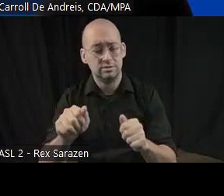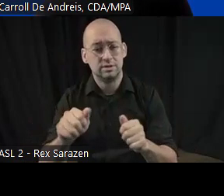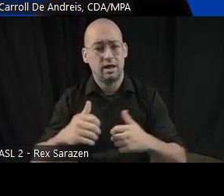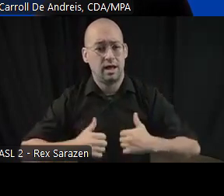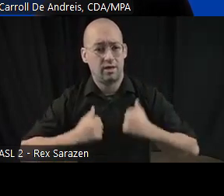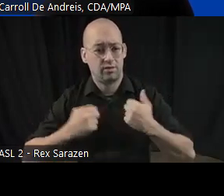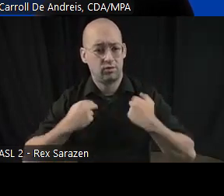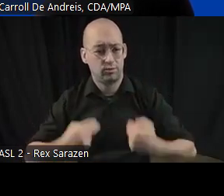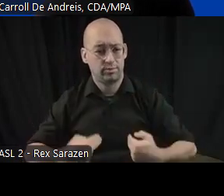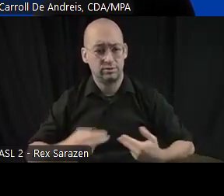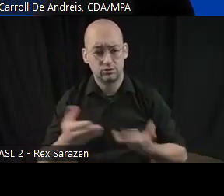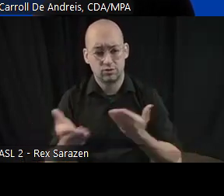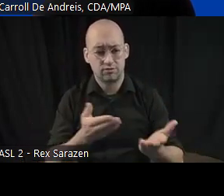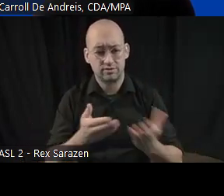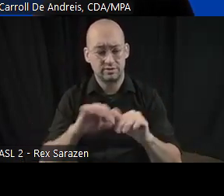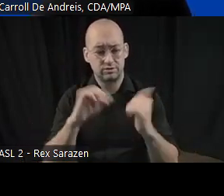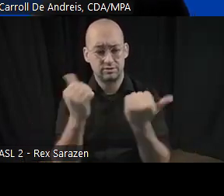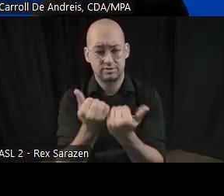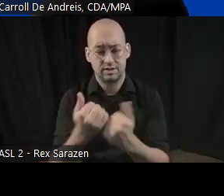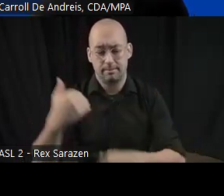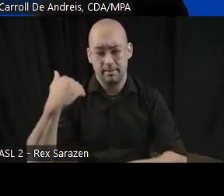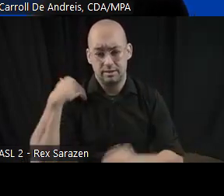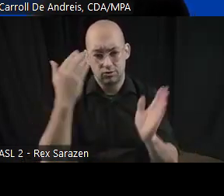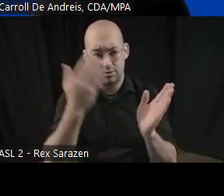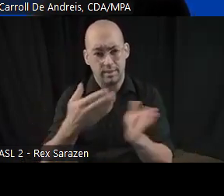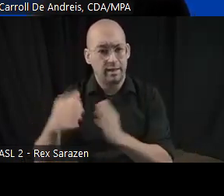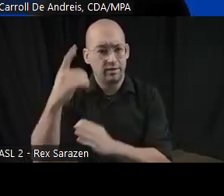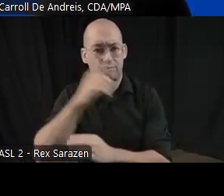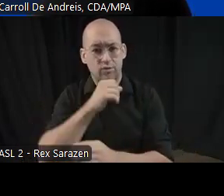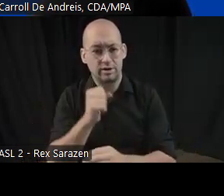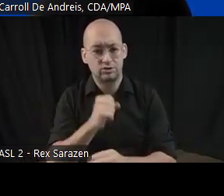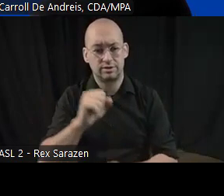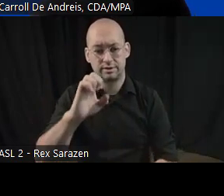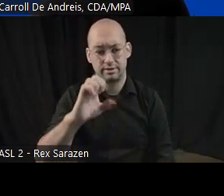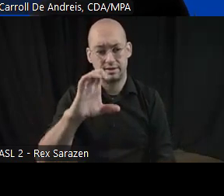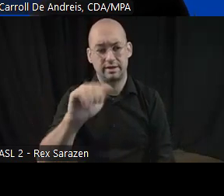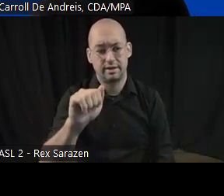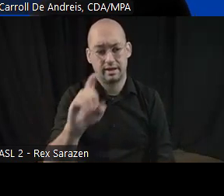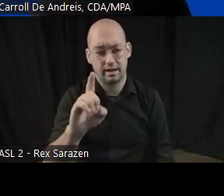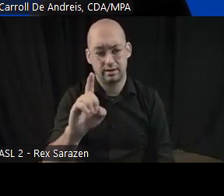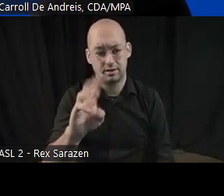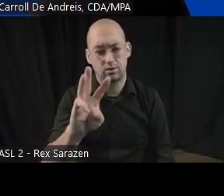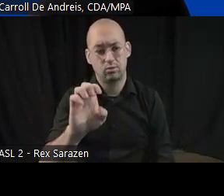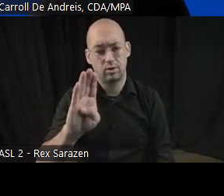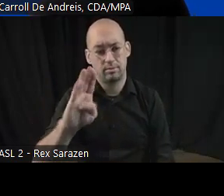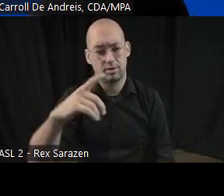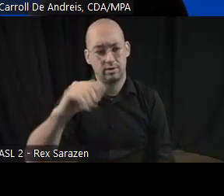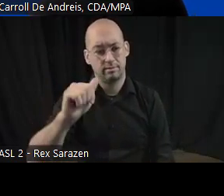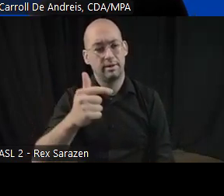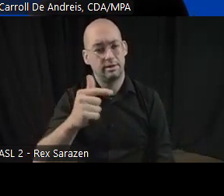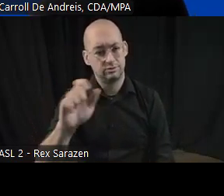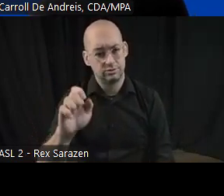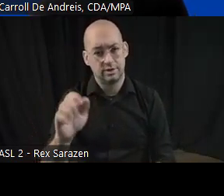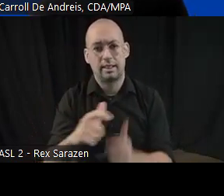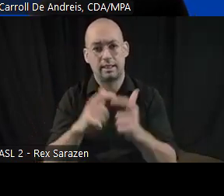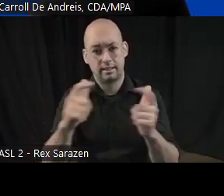Agency's Master Plan for Aging, MPA, EACAD webpage. That's a lot of alphabet soup.